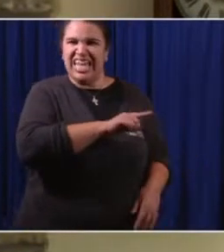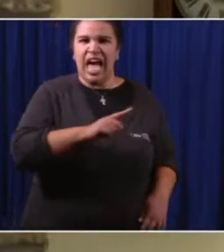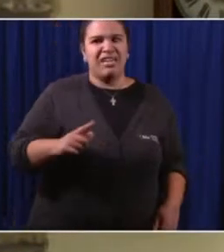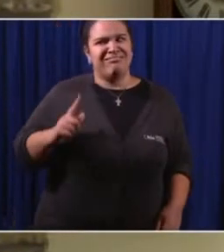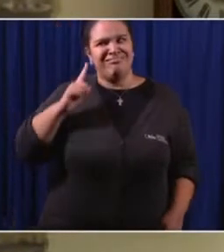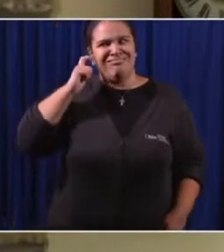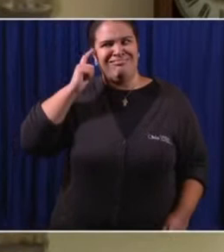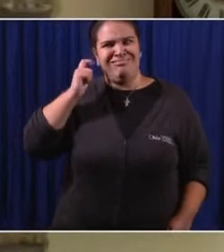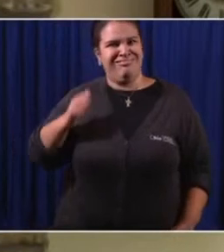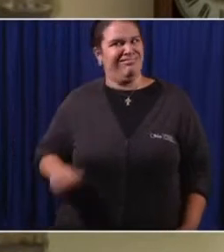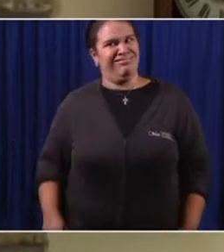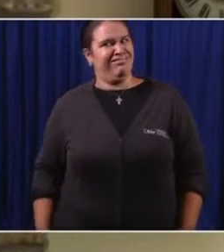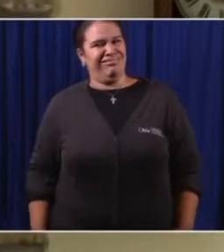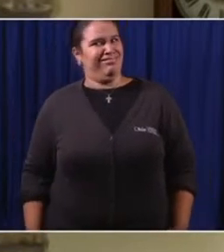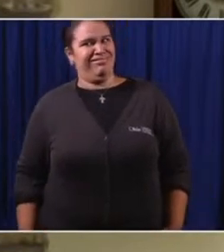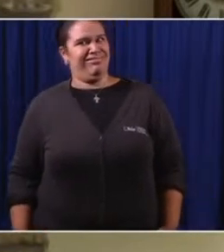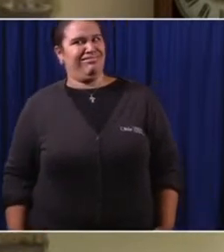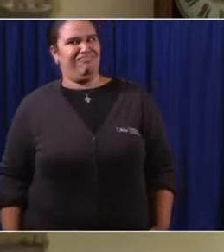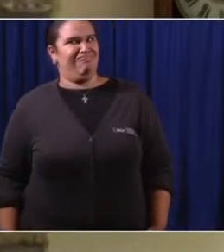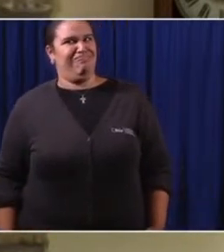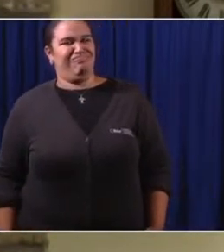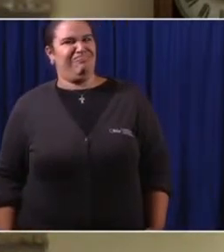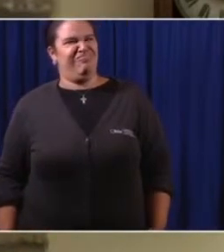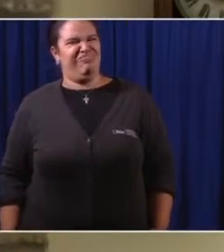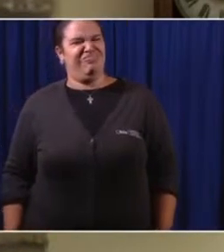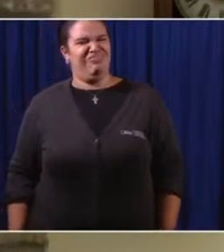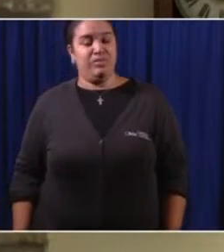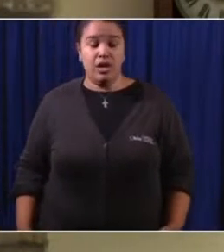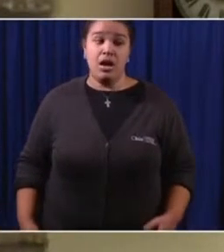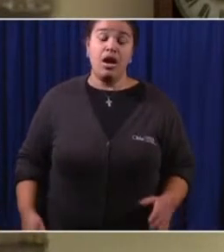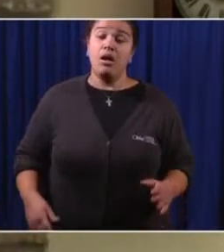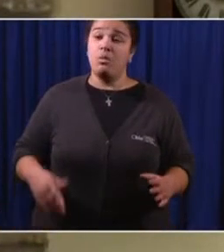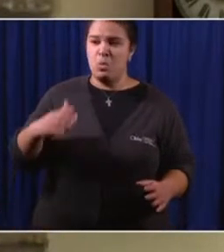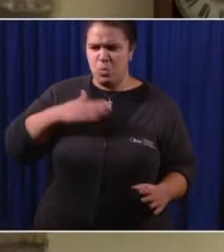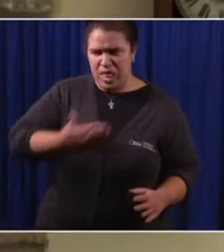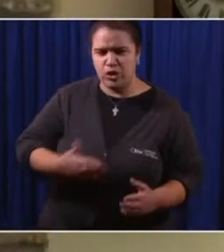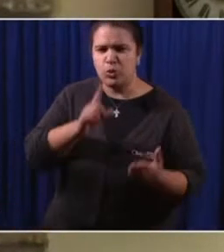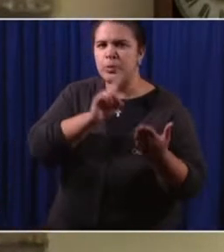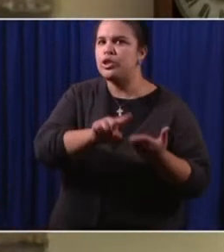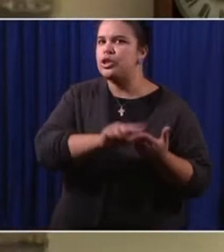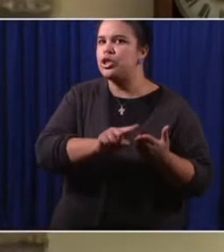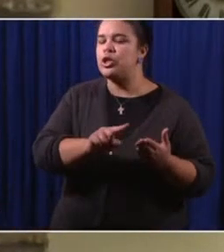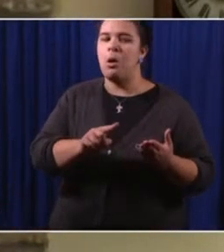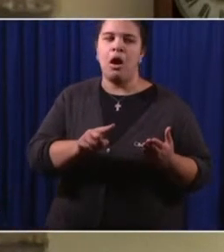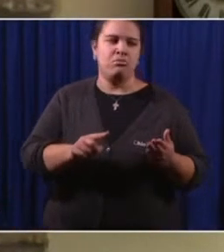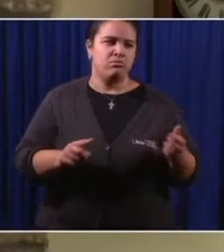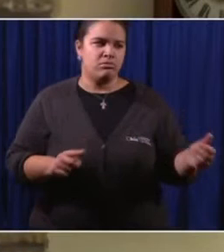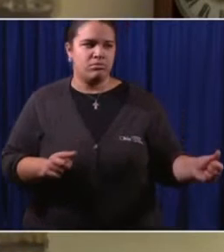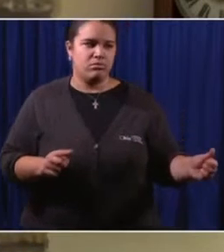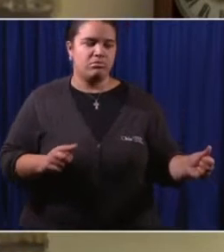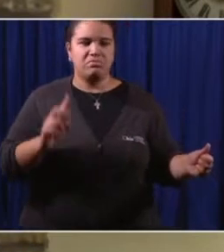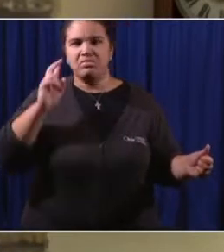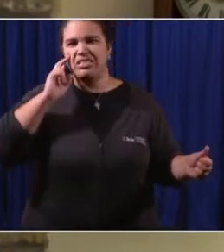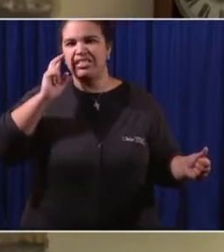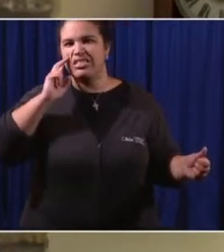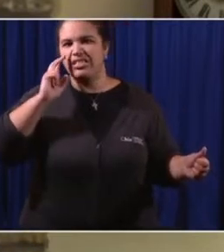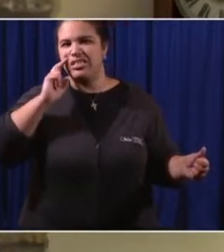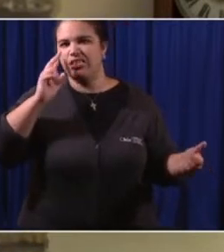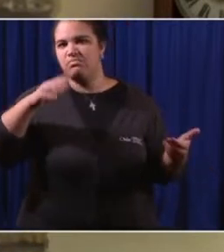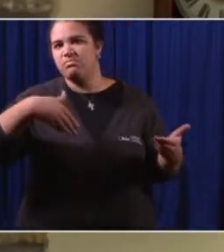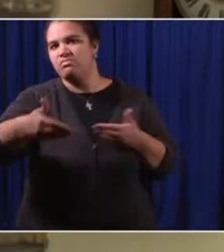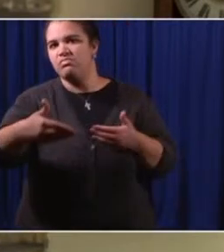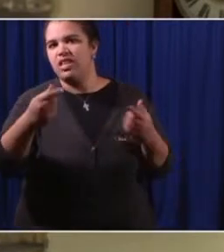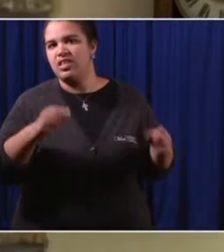skeptical if we legally could do that, but they're going to research it, and we're going to see what they come up